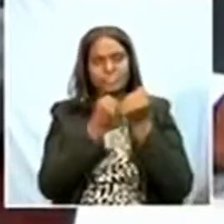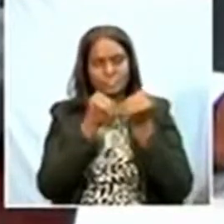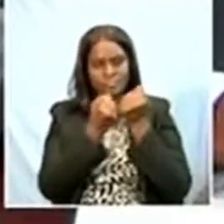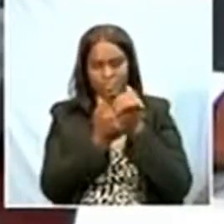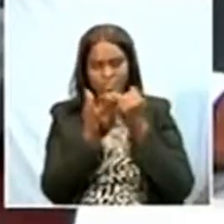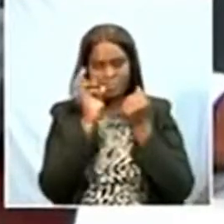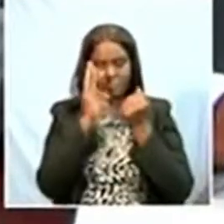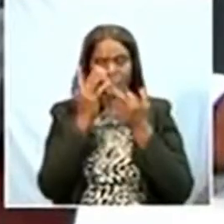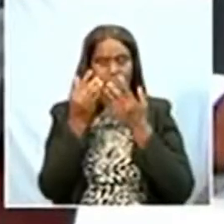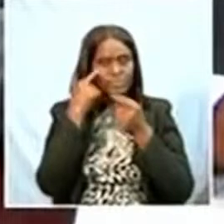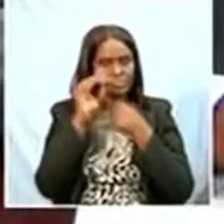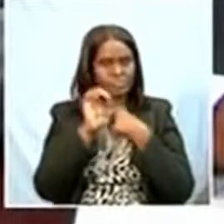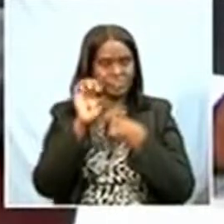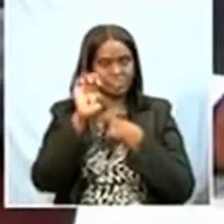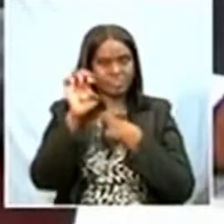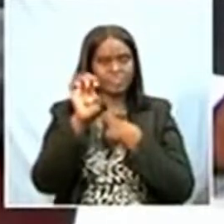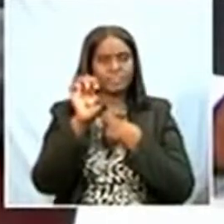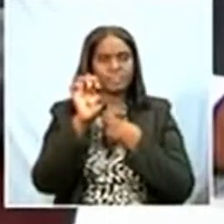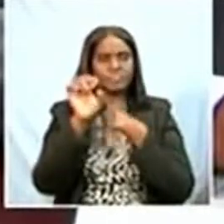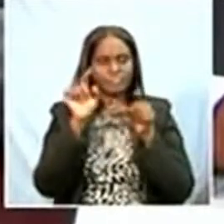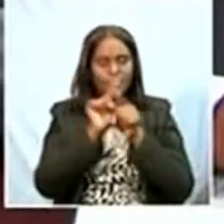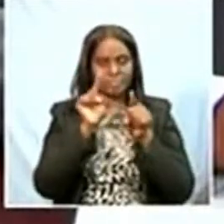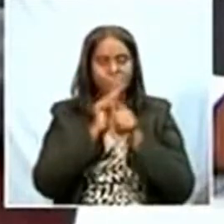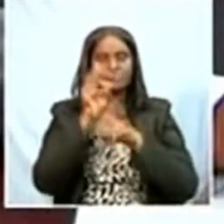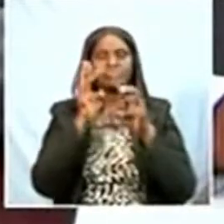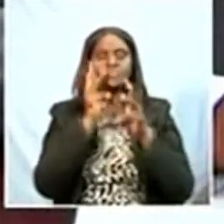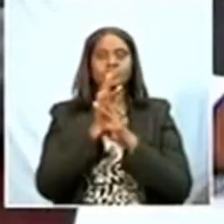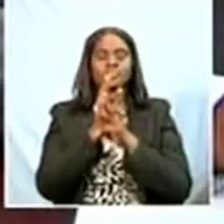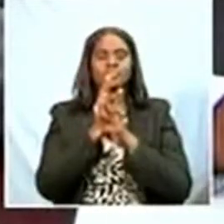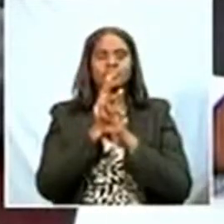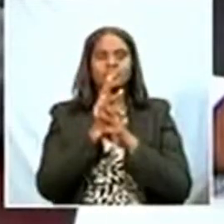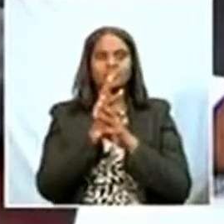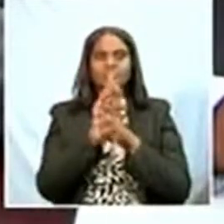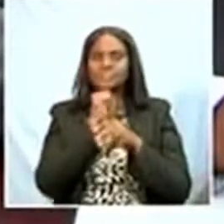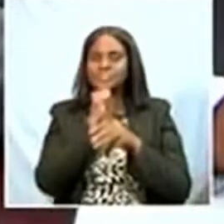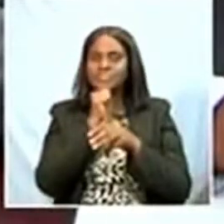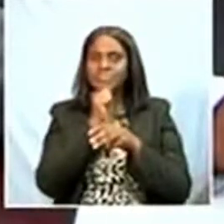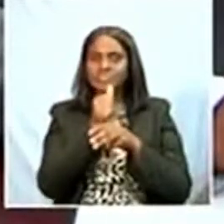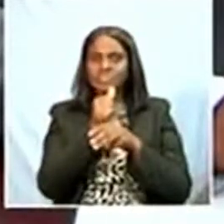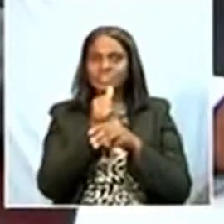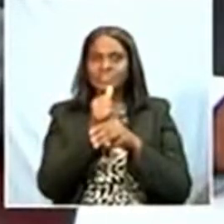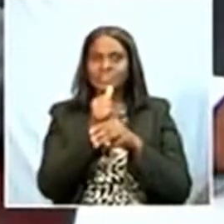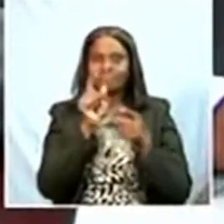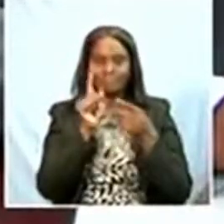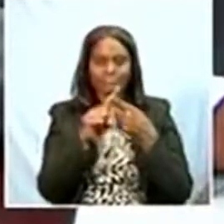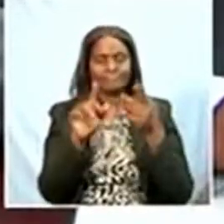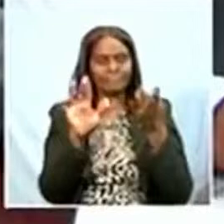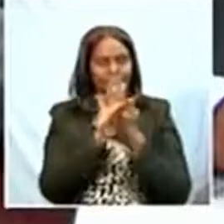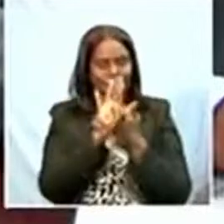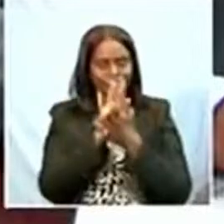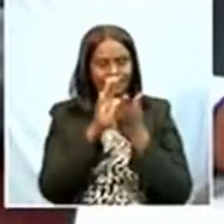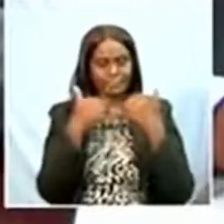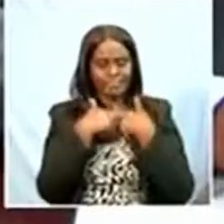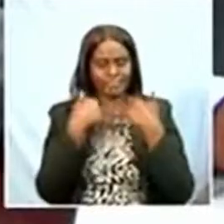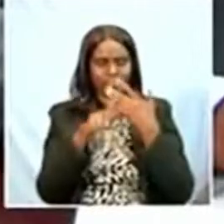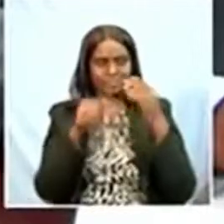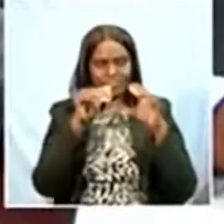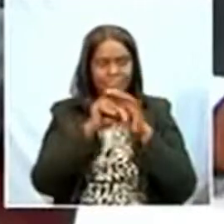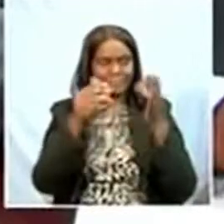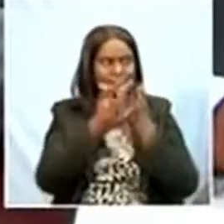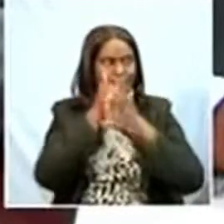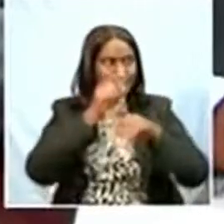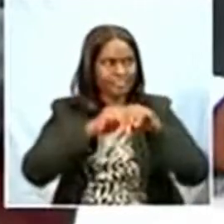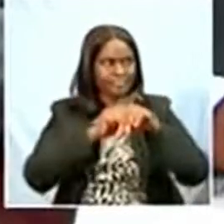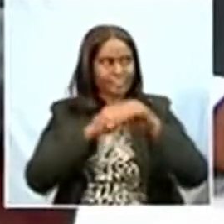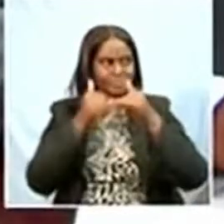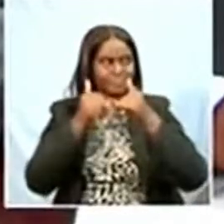wait forever, and the world will not be really willing to wait for us. We have gone into a new era now,